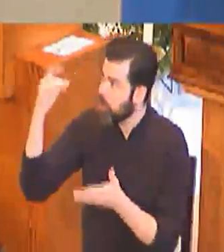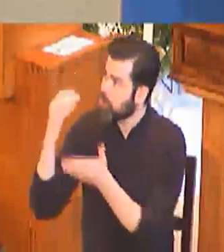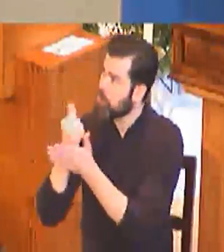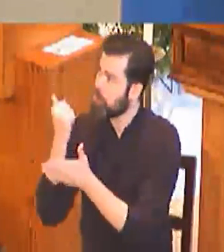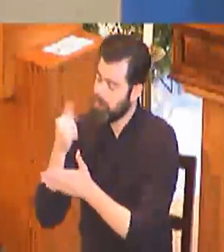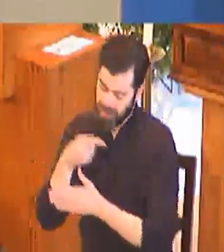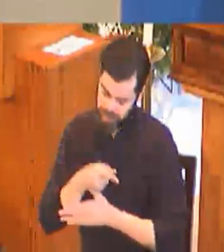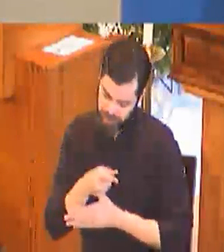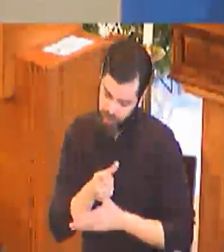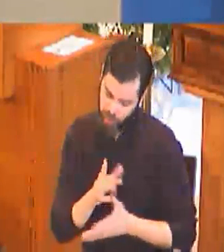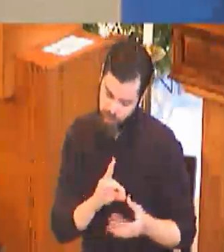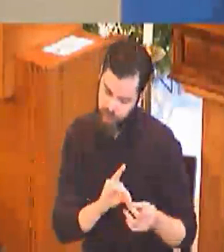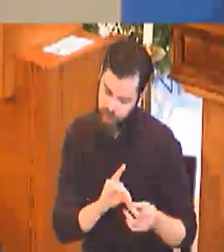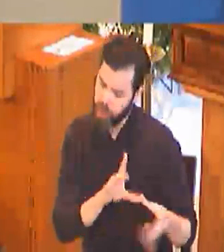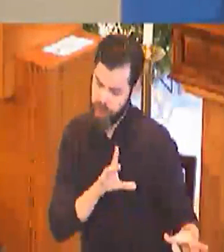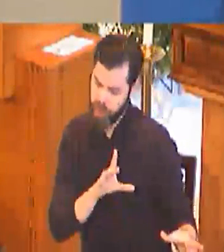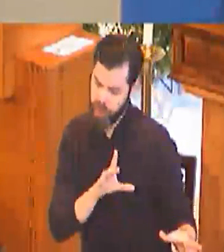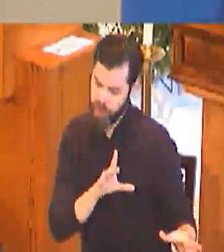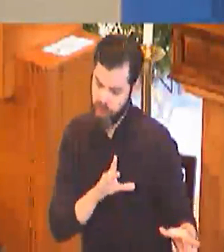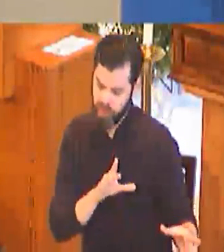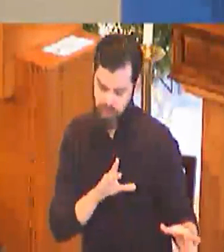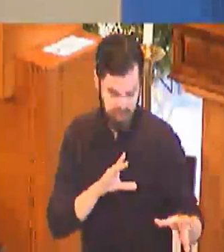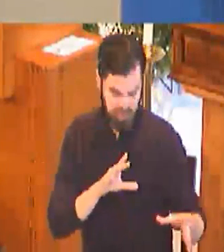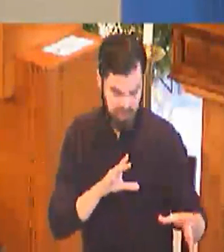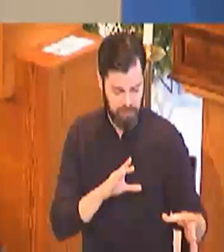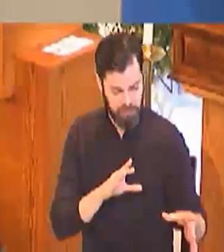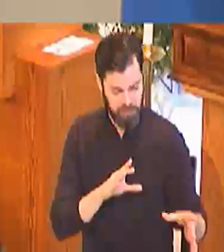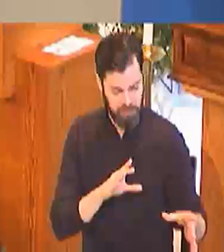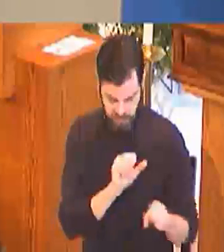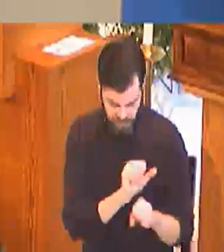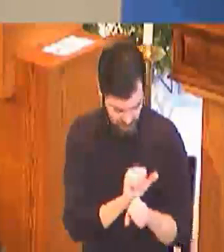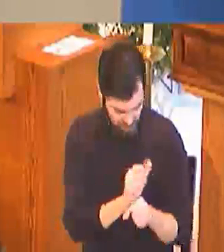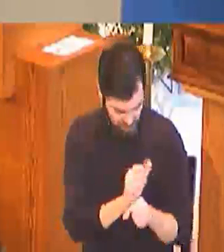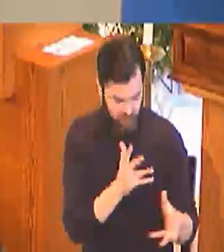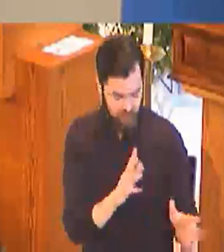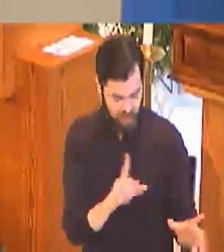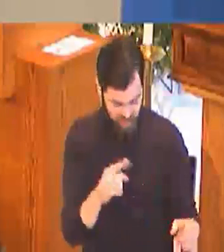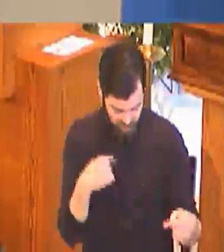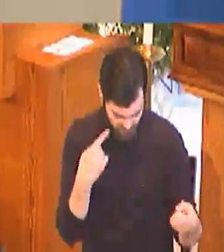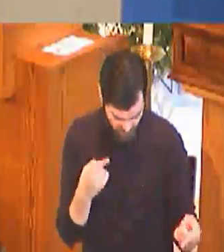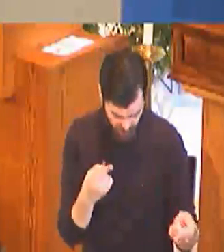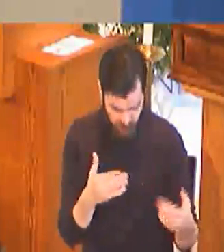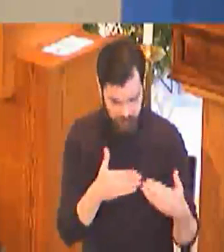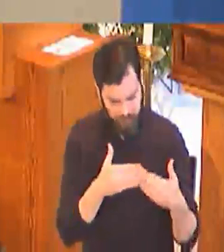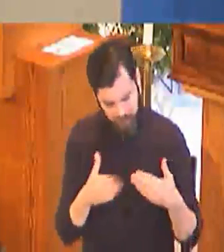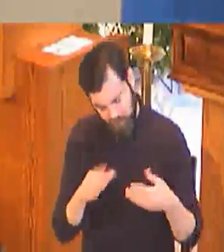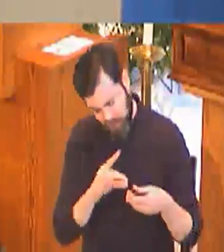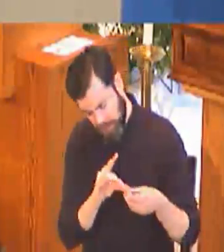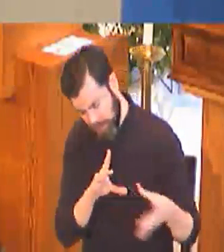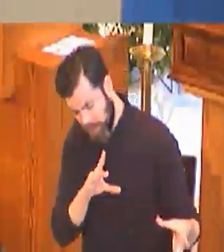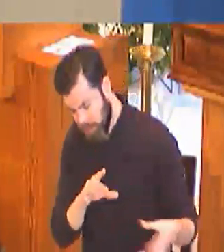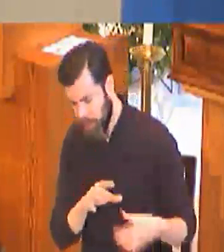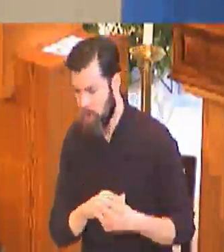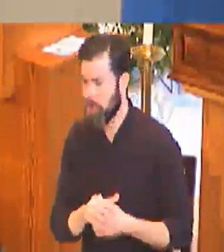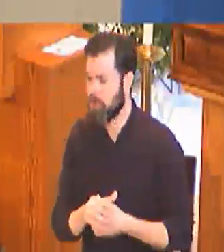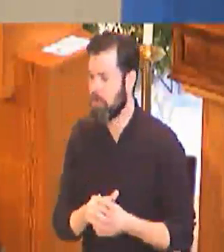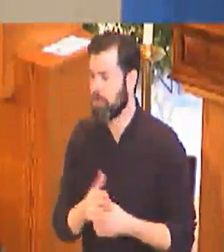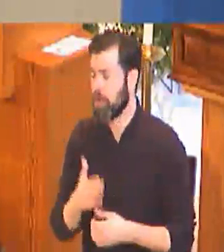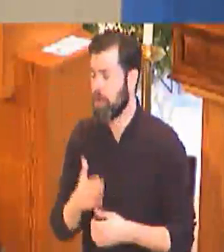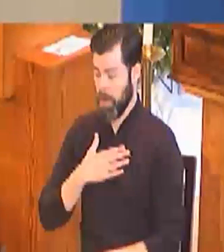purpose. In my journey to sobriety, this was the moment when I realized that there were some people that I